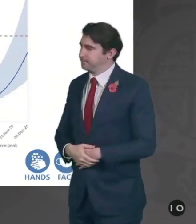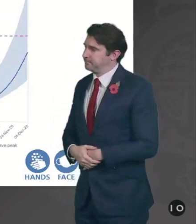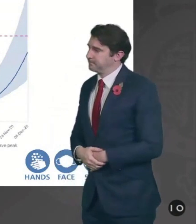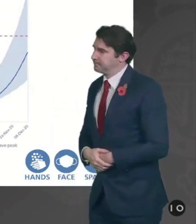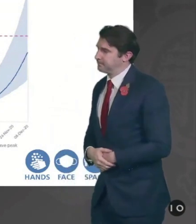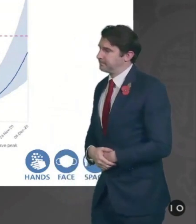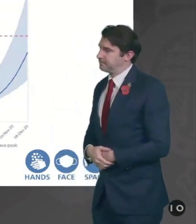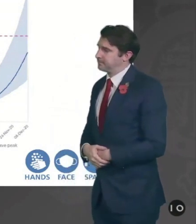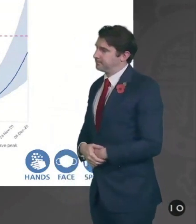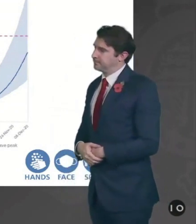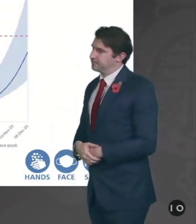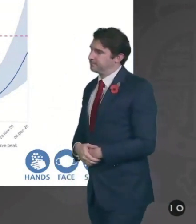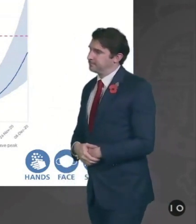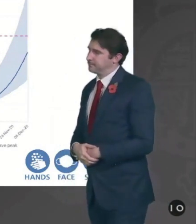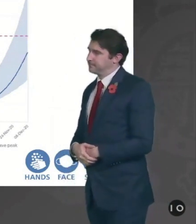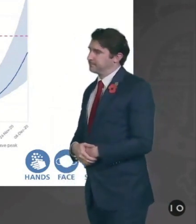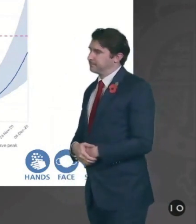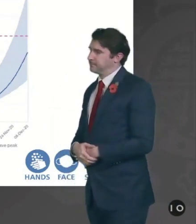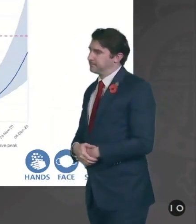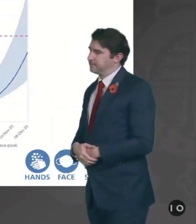please. Inevitably,